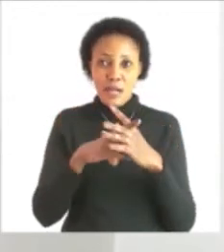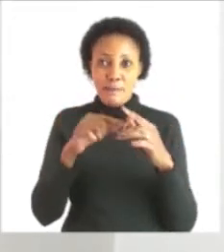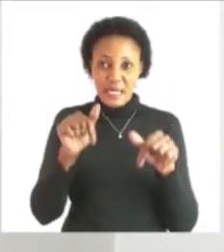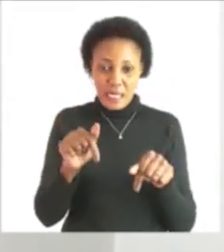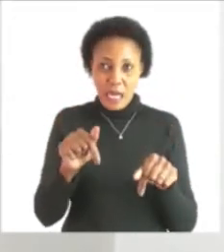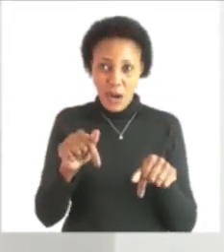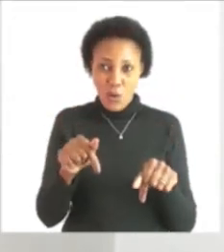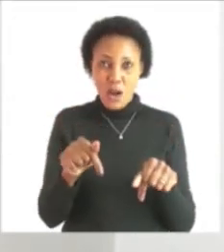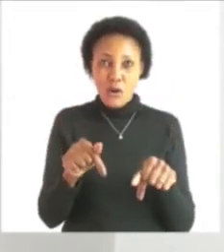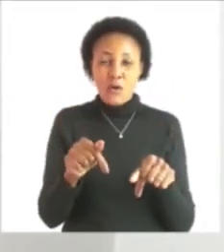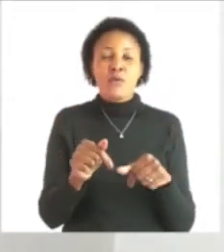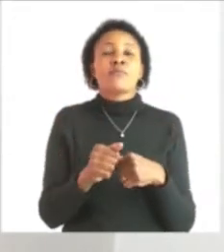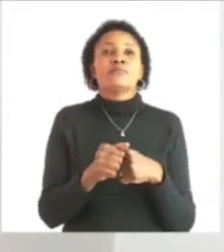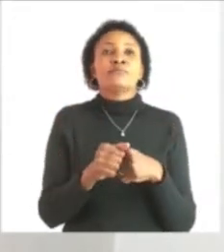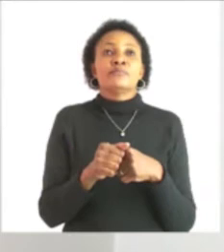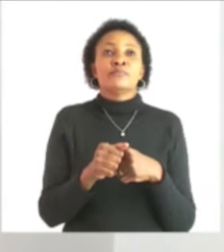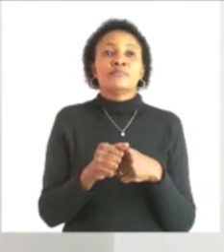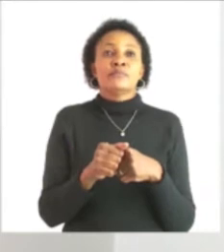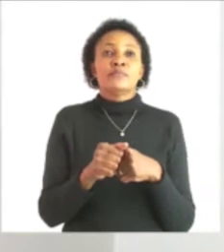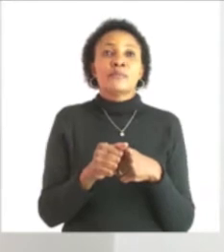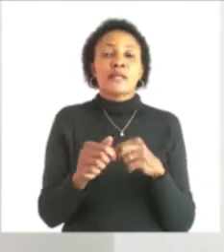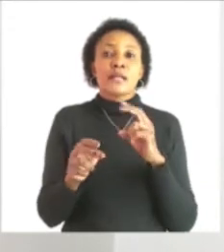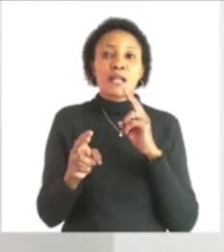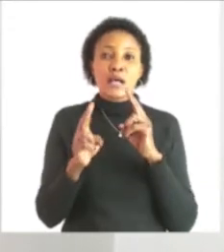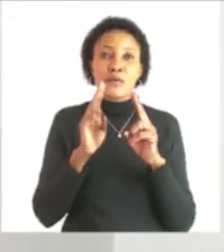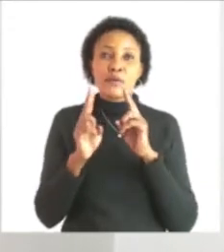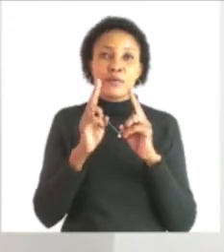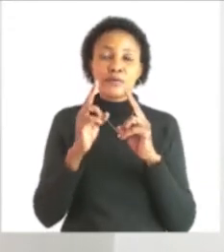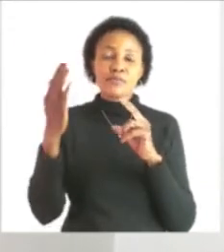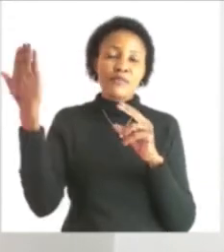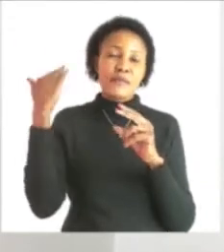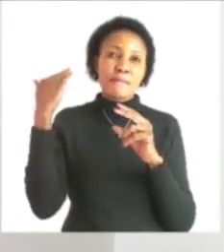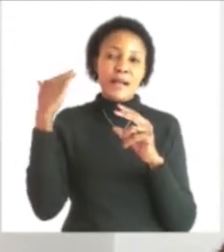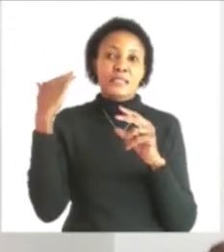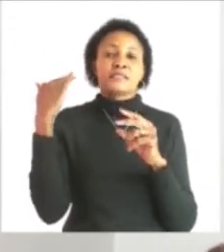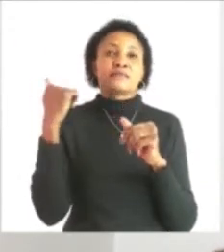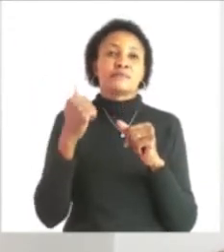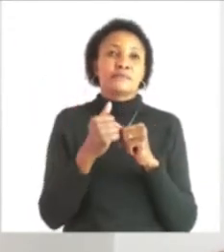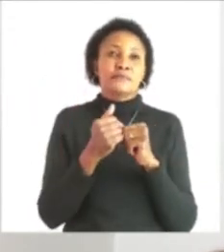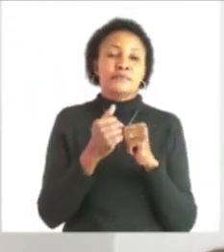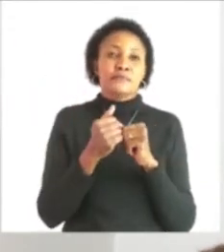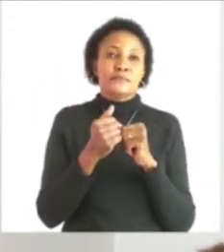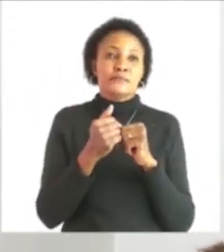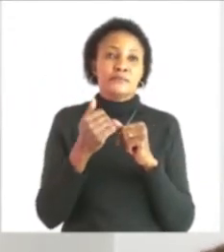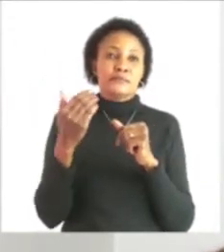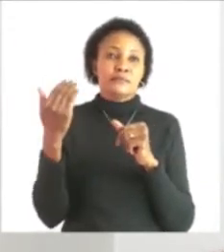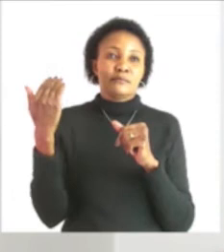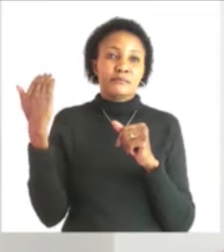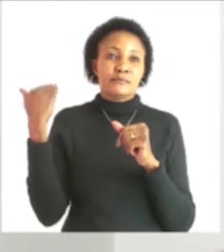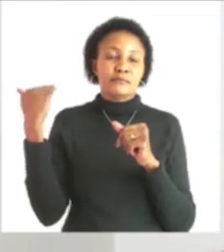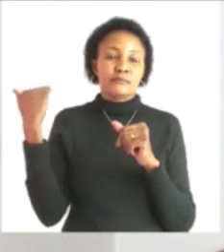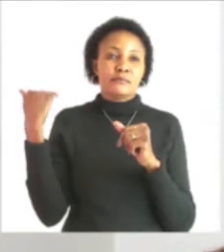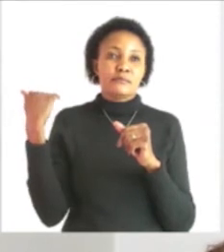the moment. Now we can talk about the past tense. In the past tense,